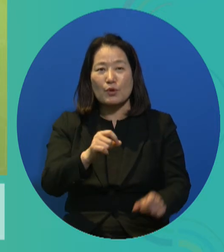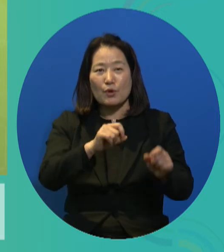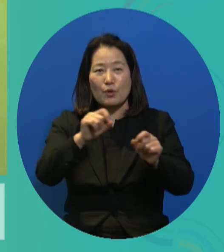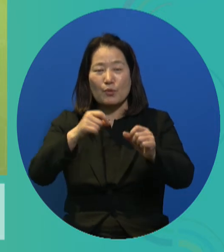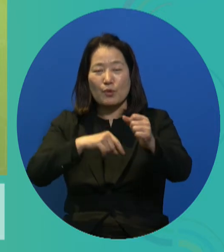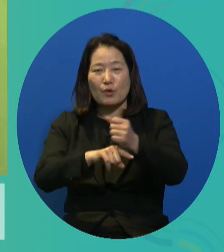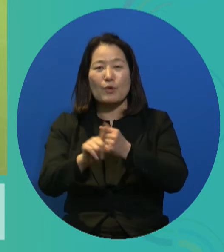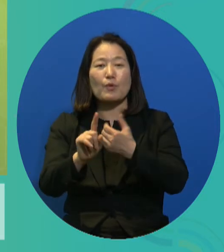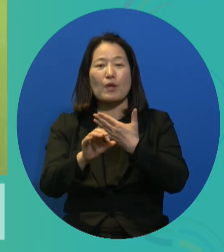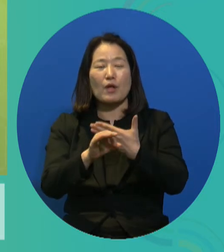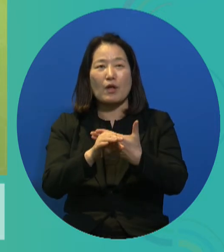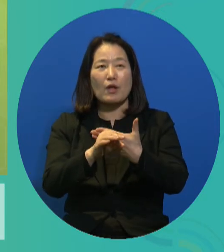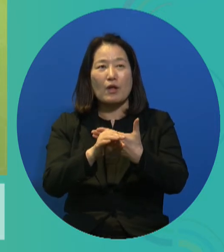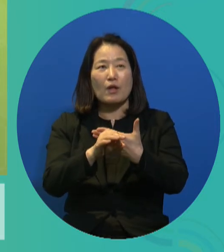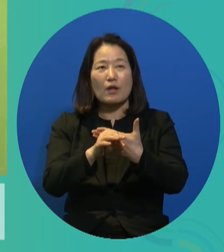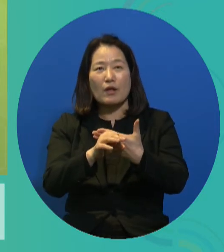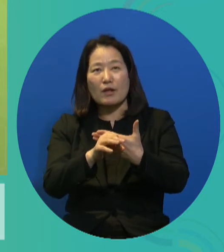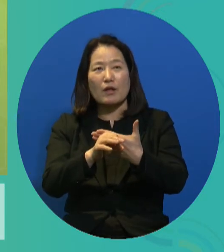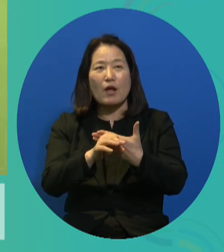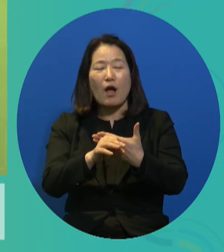There was a